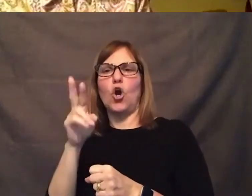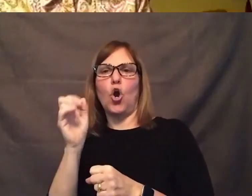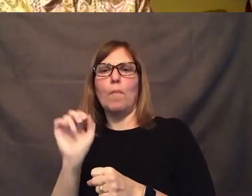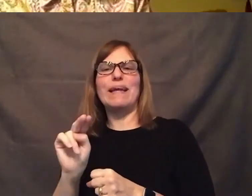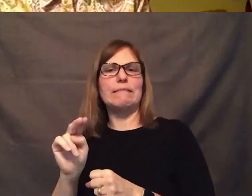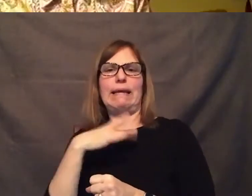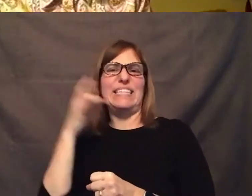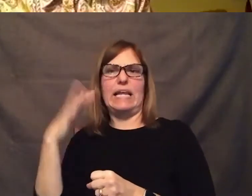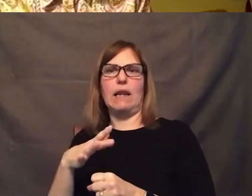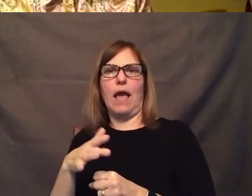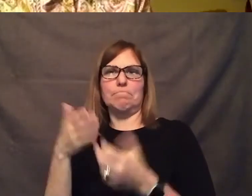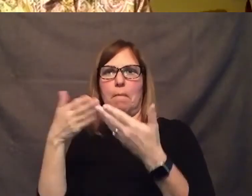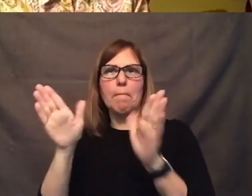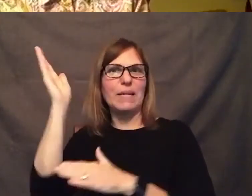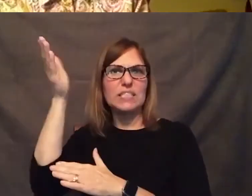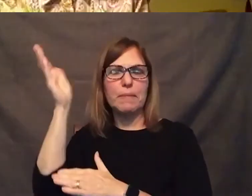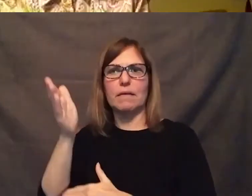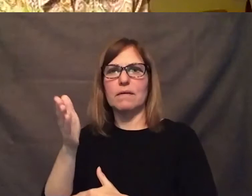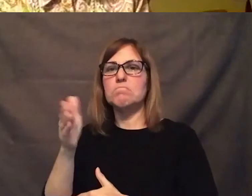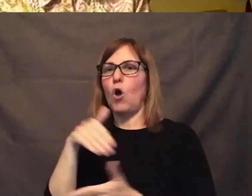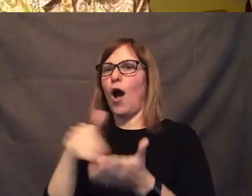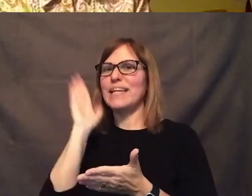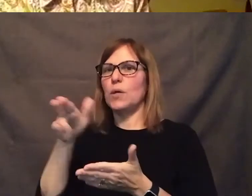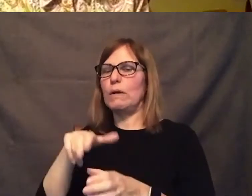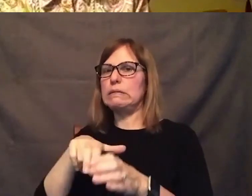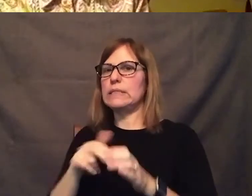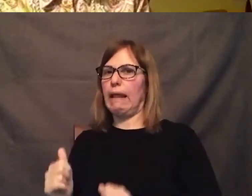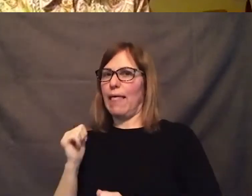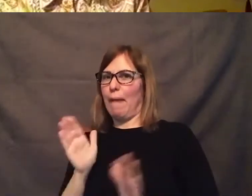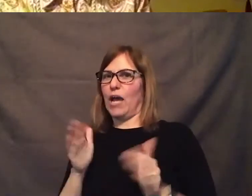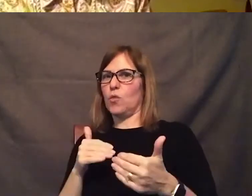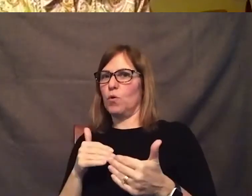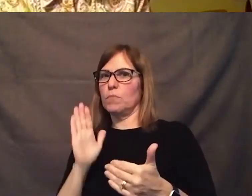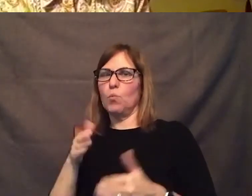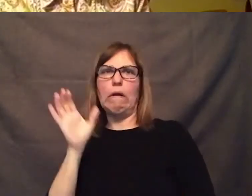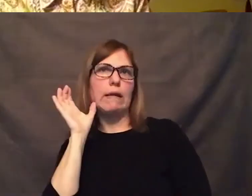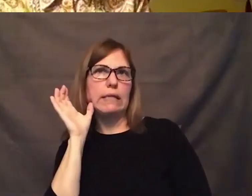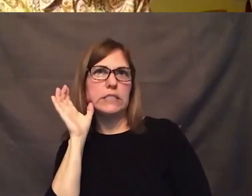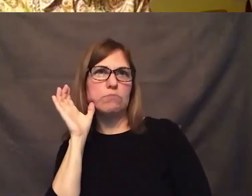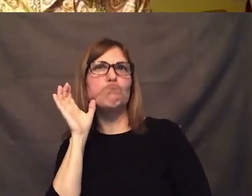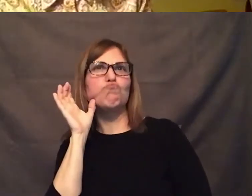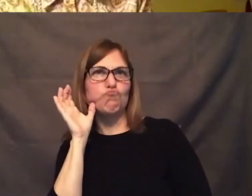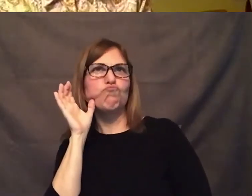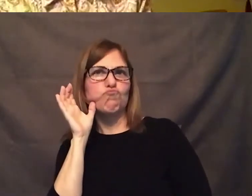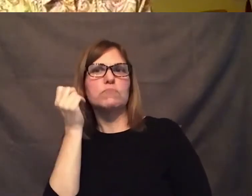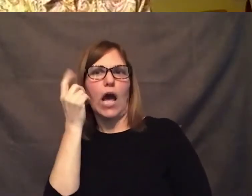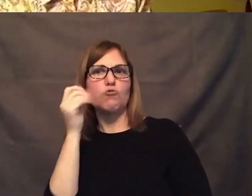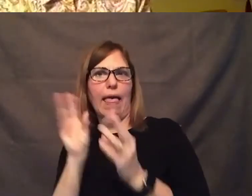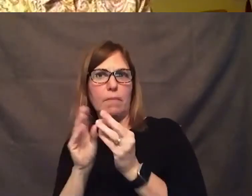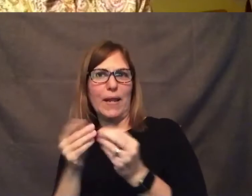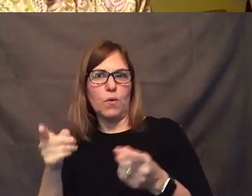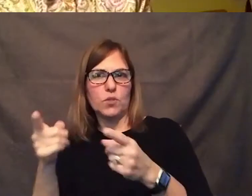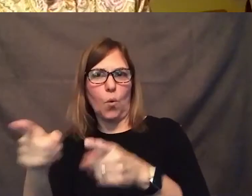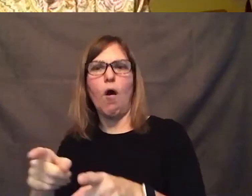So he often sat in the back of the room, but he listened very carefully to what our needs were and worked diligently to make sure they were